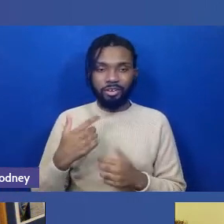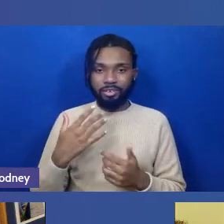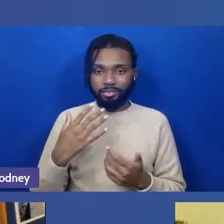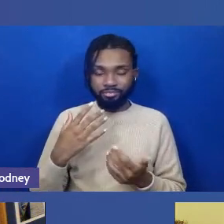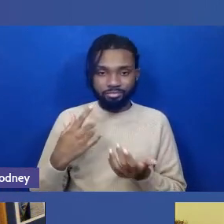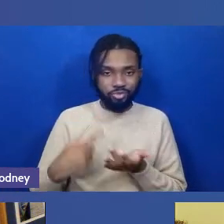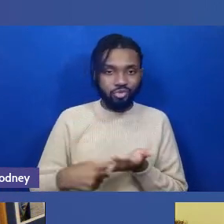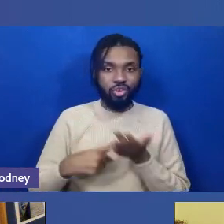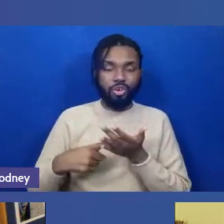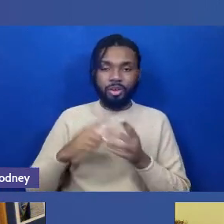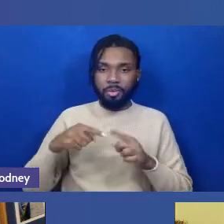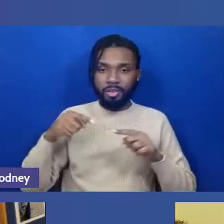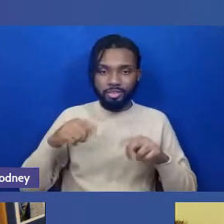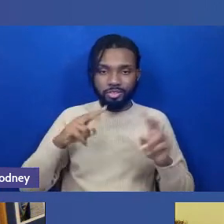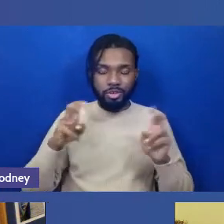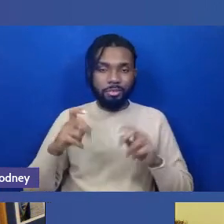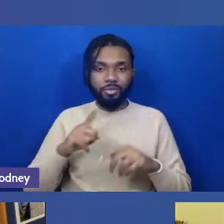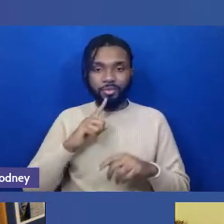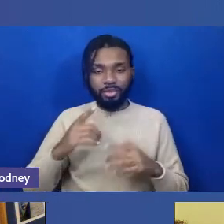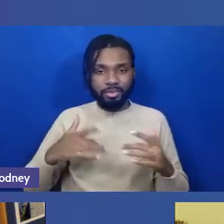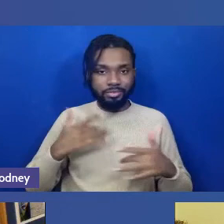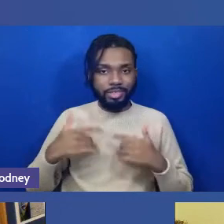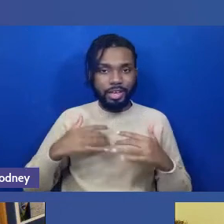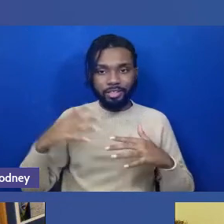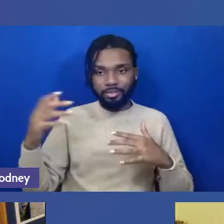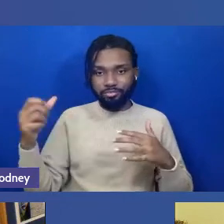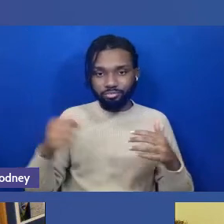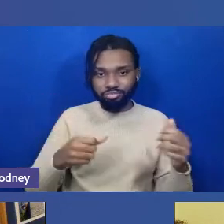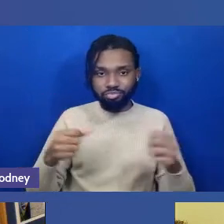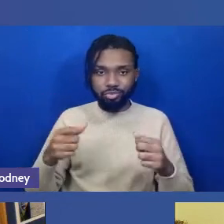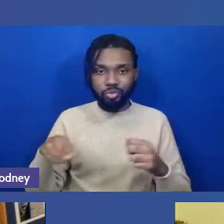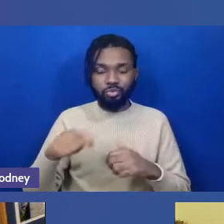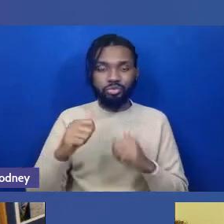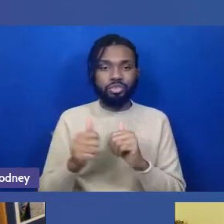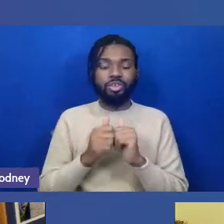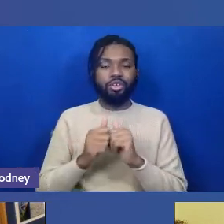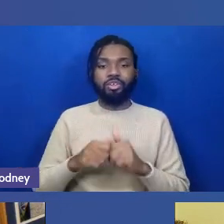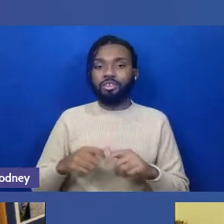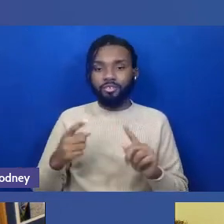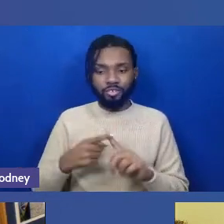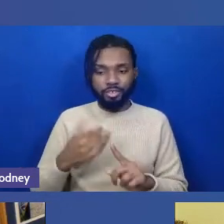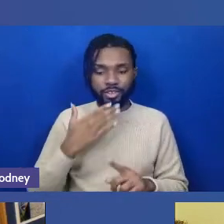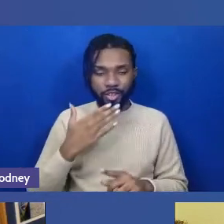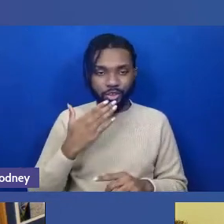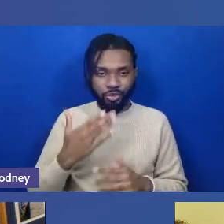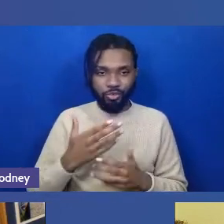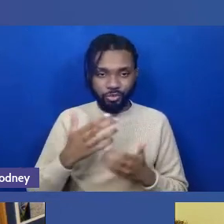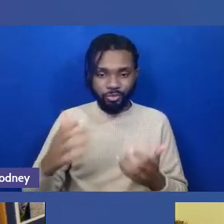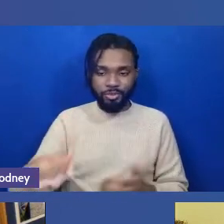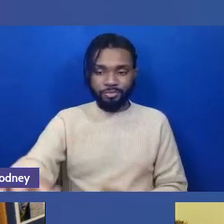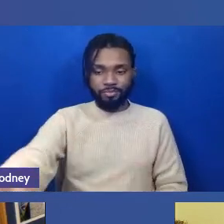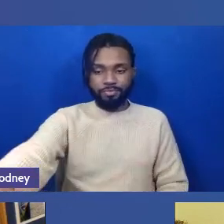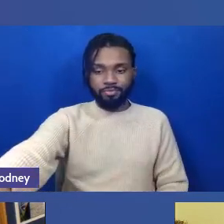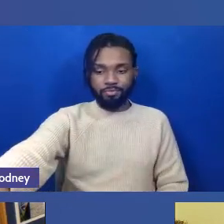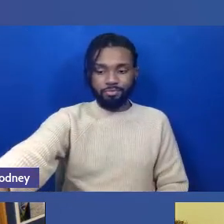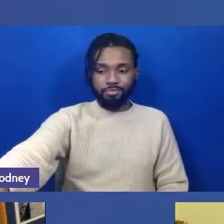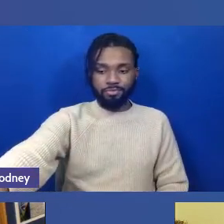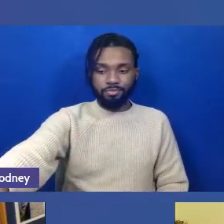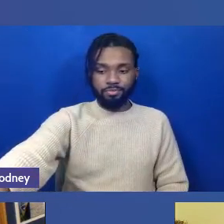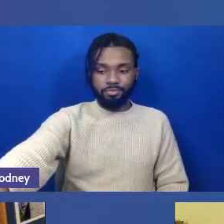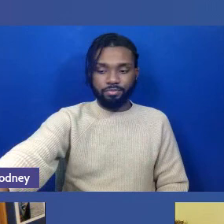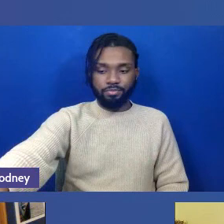same space together and introduce some of you for the first time. So just first, thank you. So appreciate it. And from